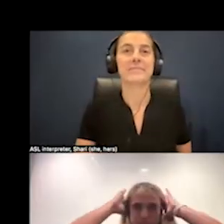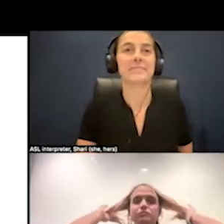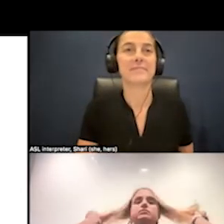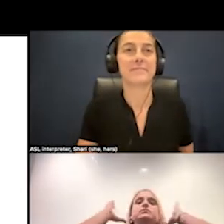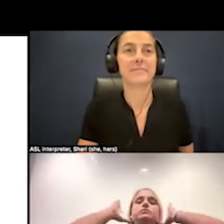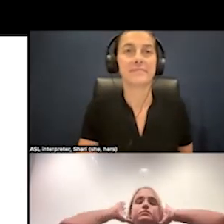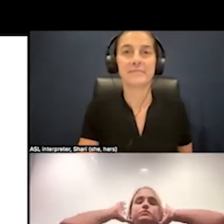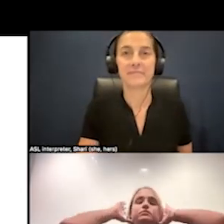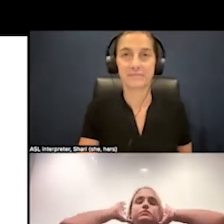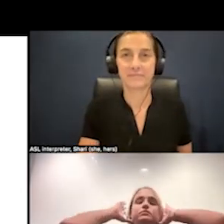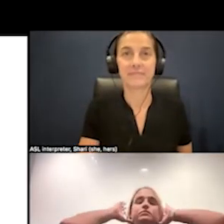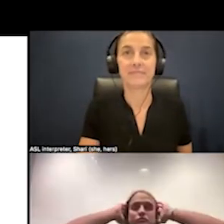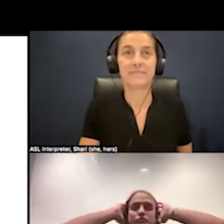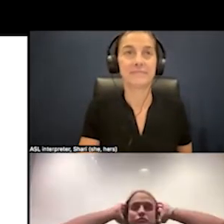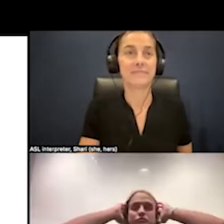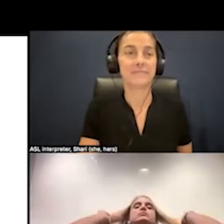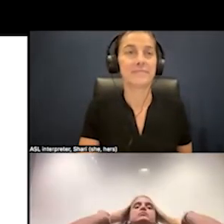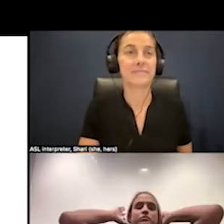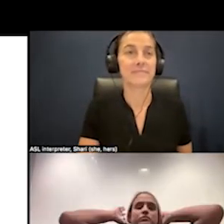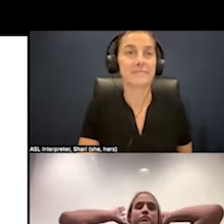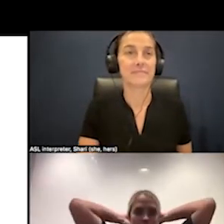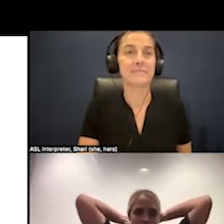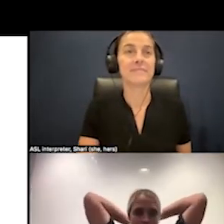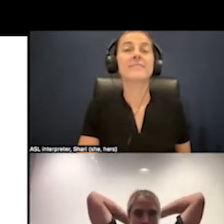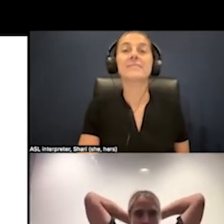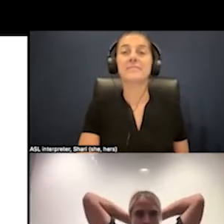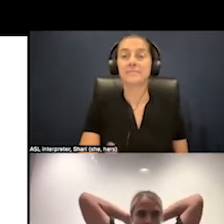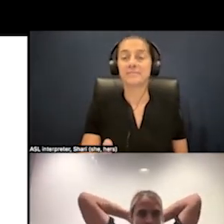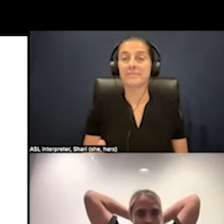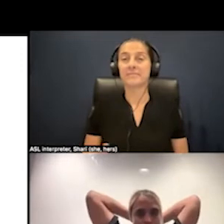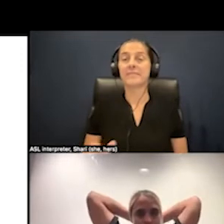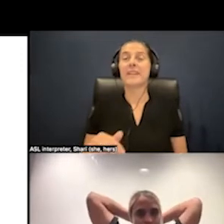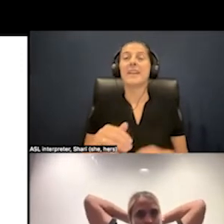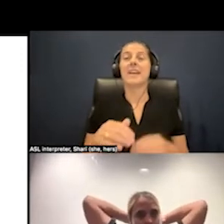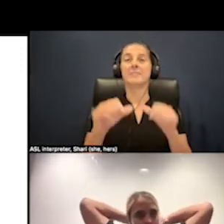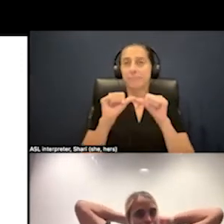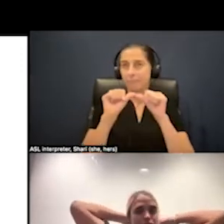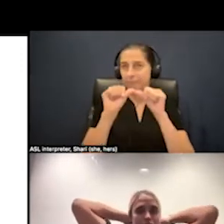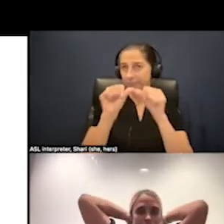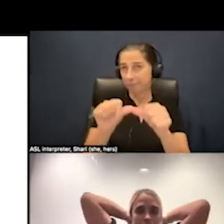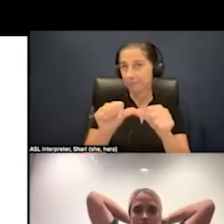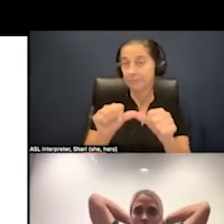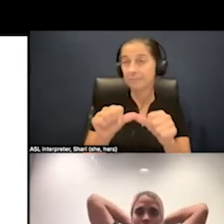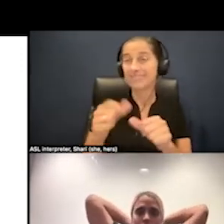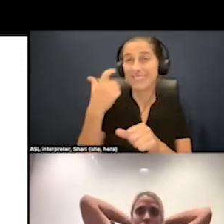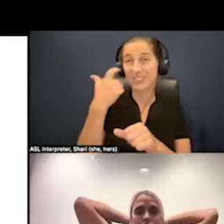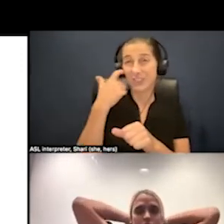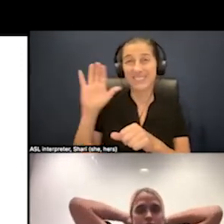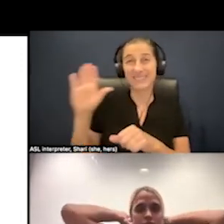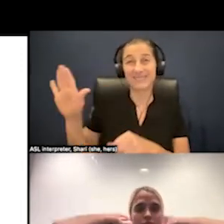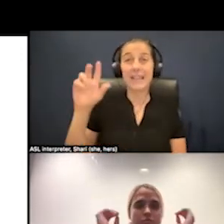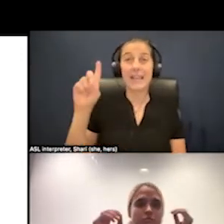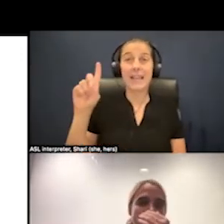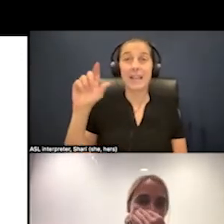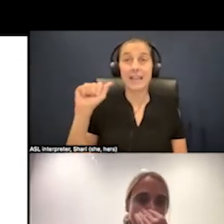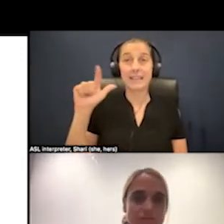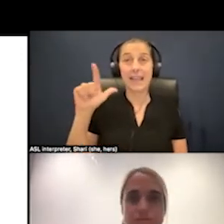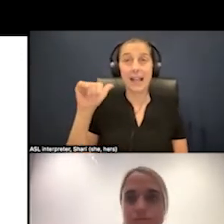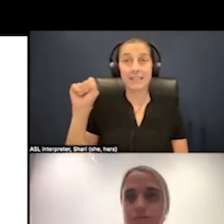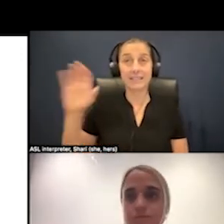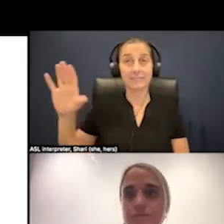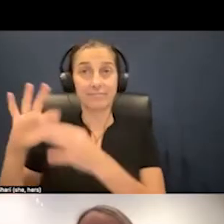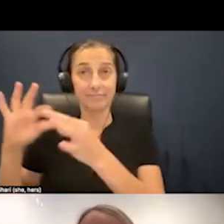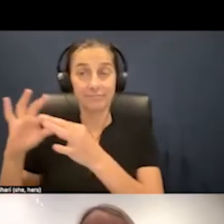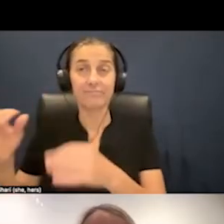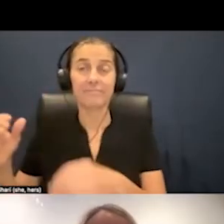There we go, and that should be sharing. So to follow up and continue on what Dallas was saying, one of the